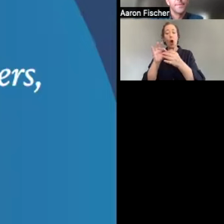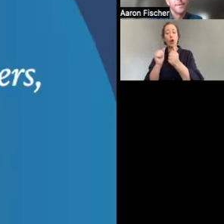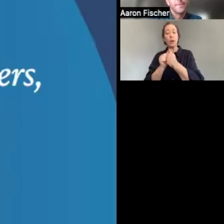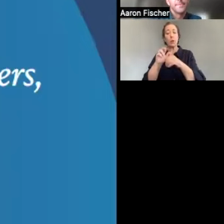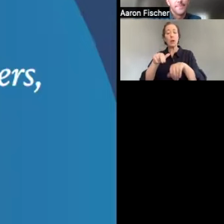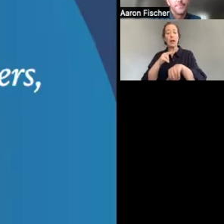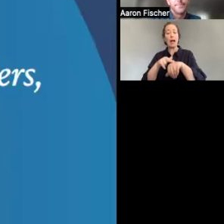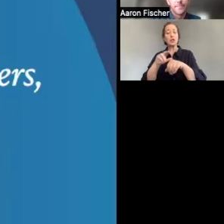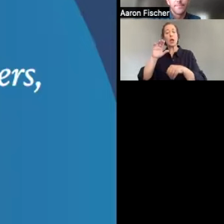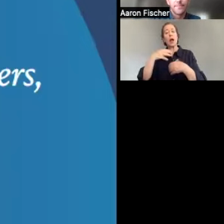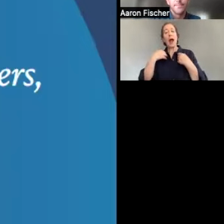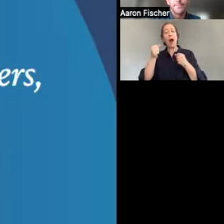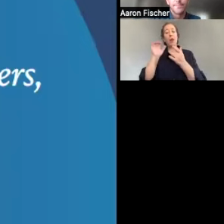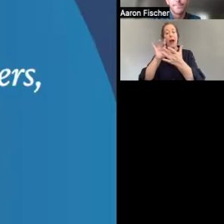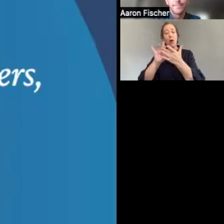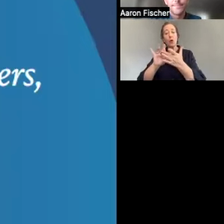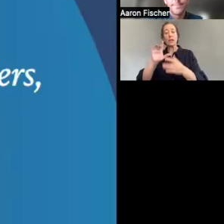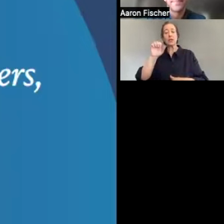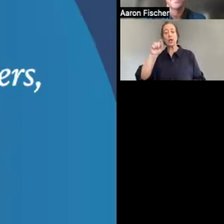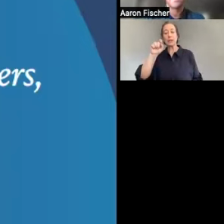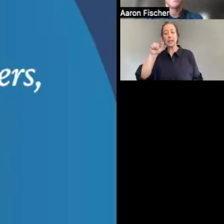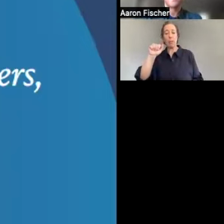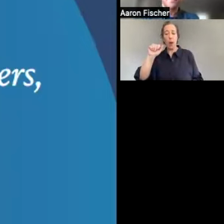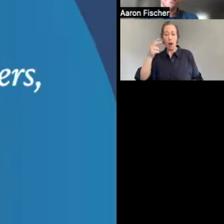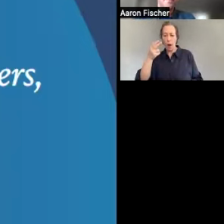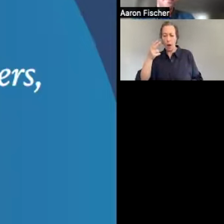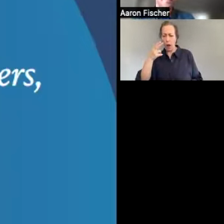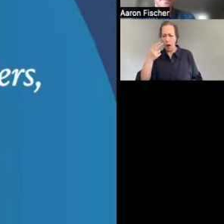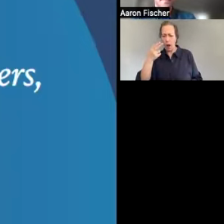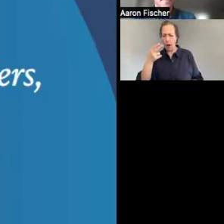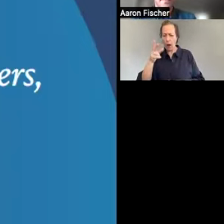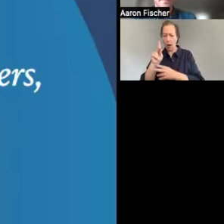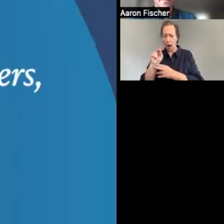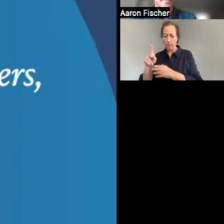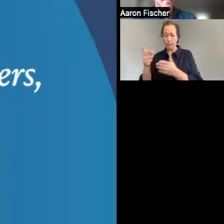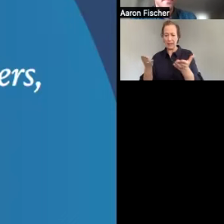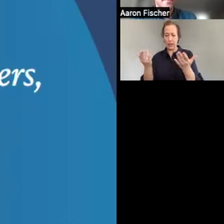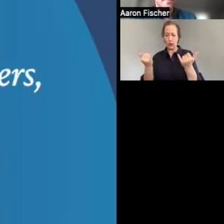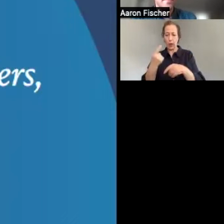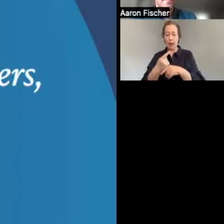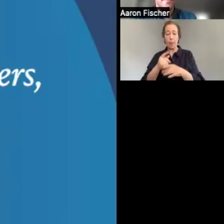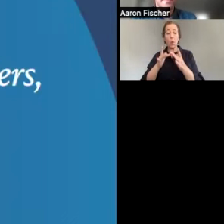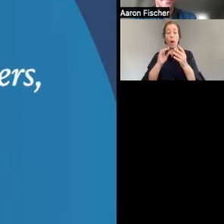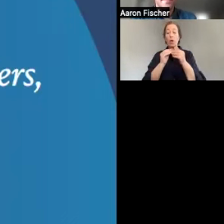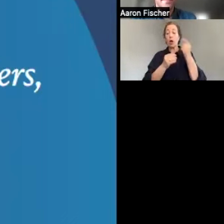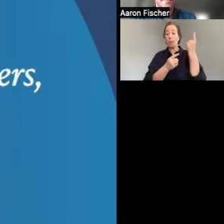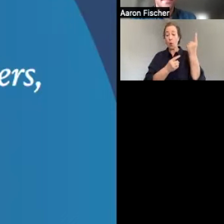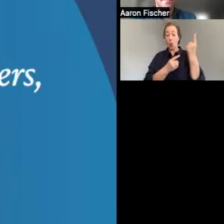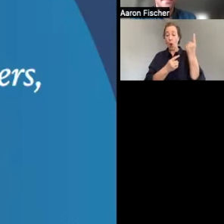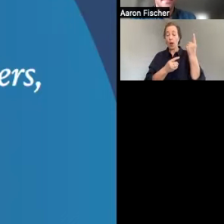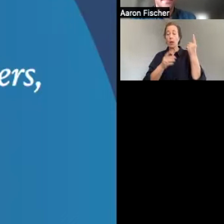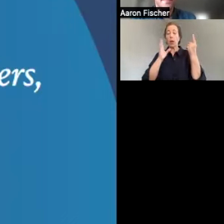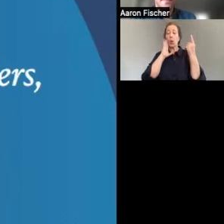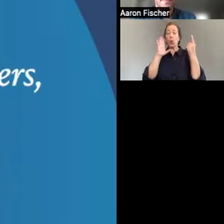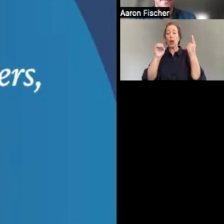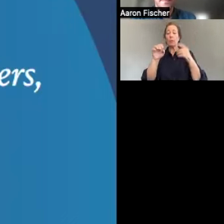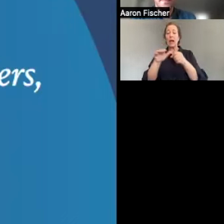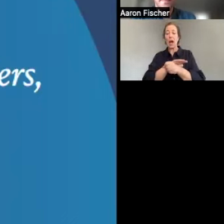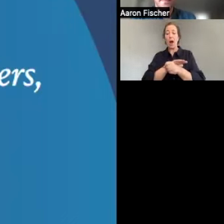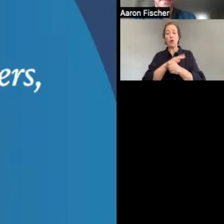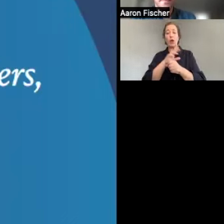Outreach Partners, and Cindy Selmi from HOP is on today's webinar. Webinar number 1 in this series is going to be covering